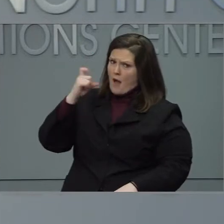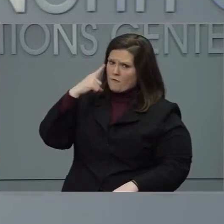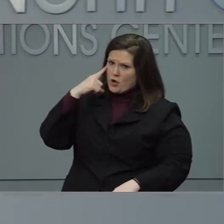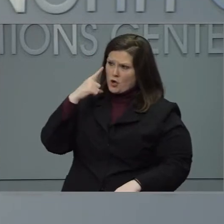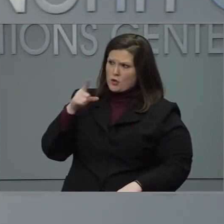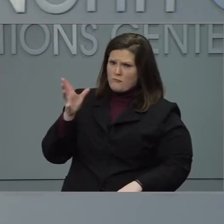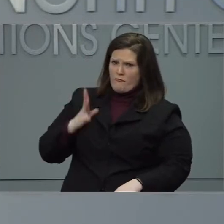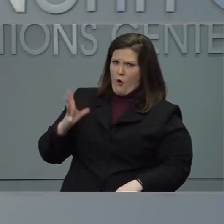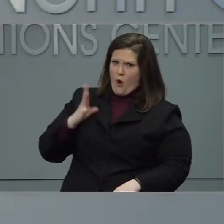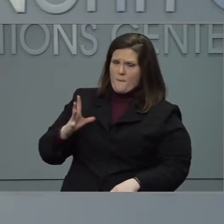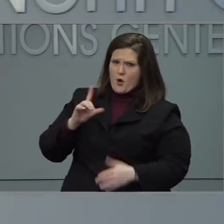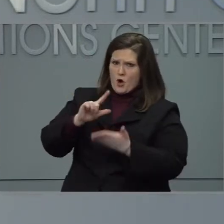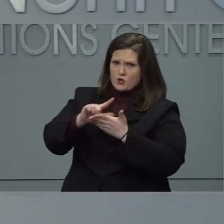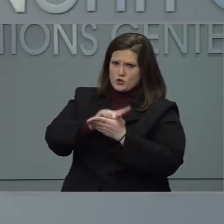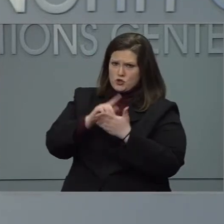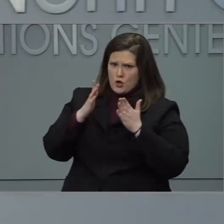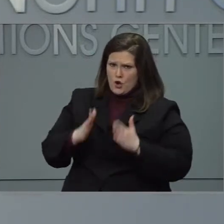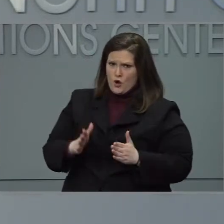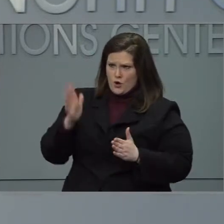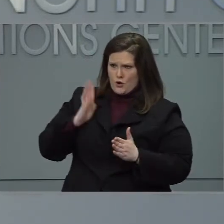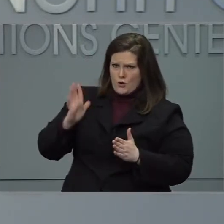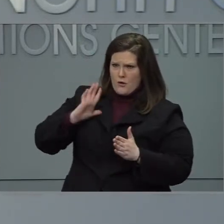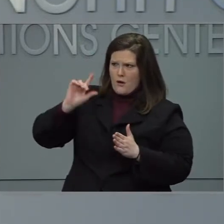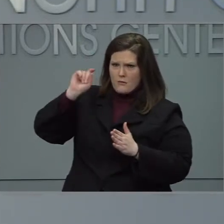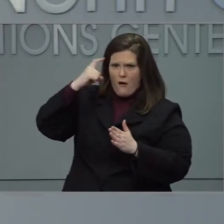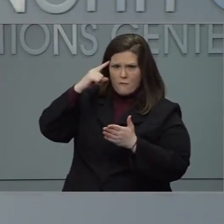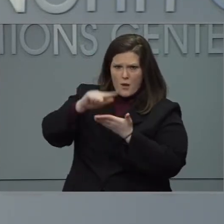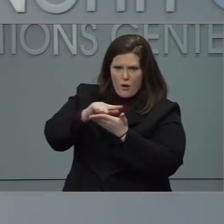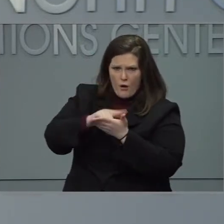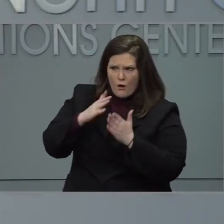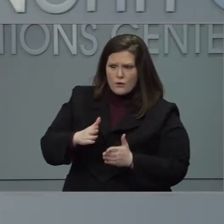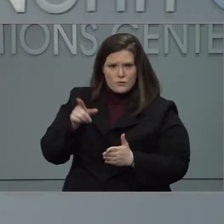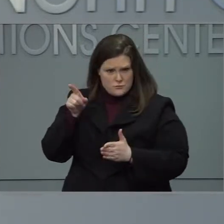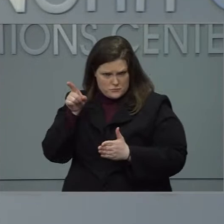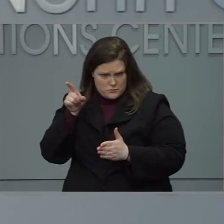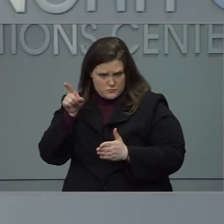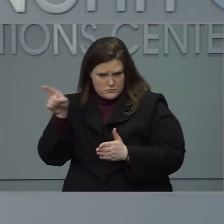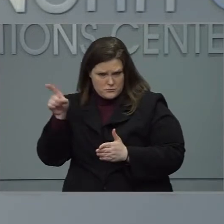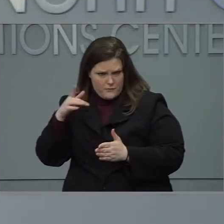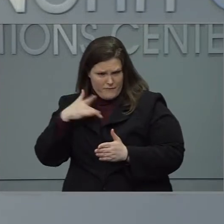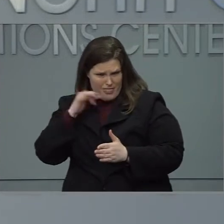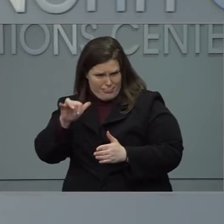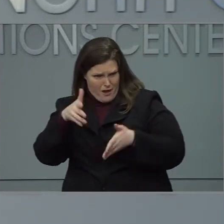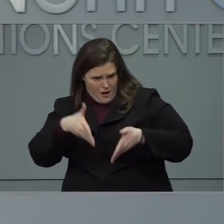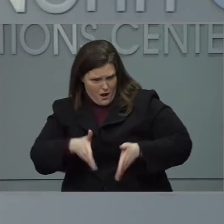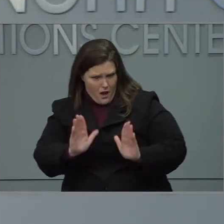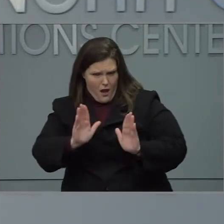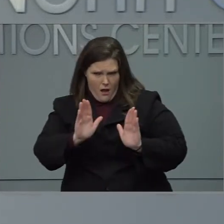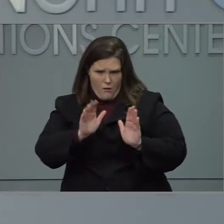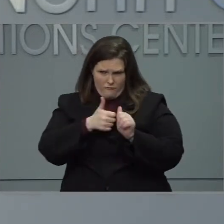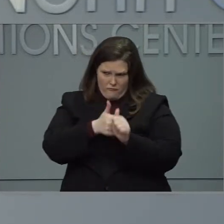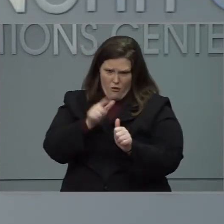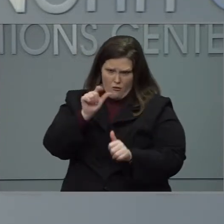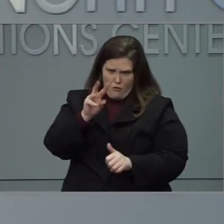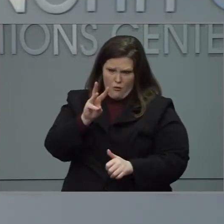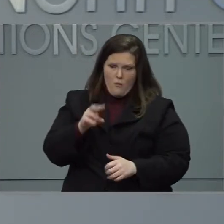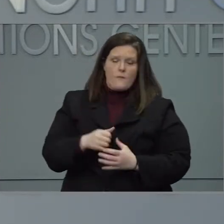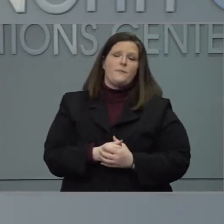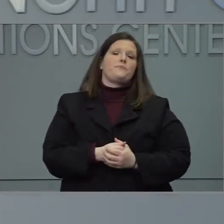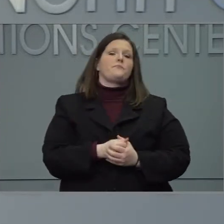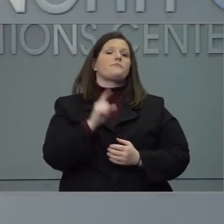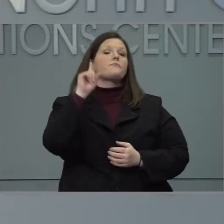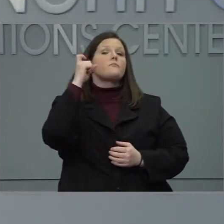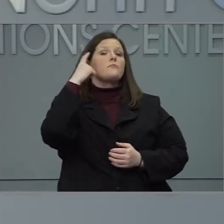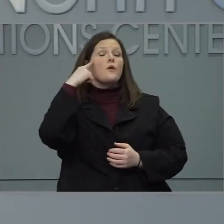legal? Well, first, we're recommending that all adults who are over the age of 18